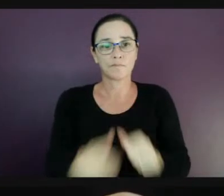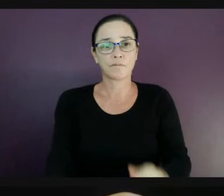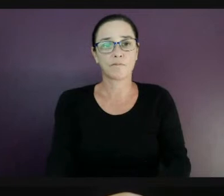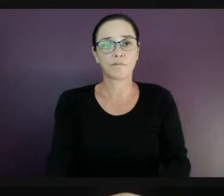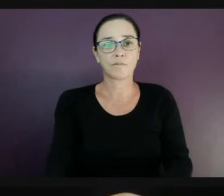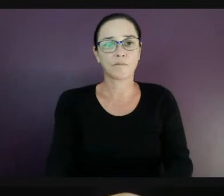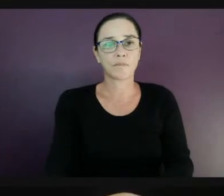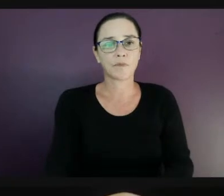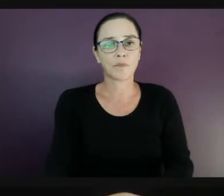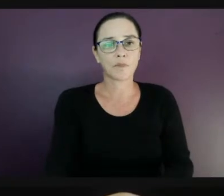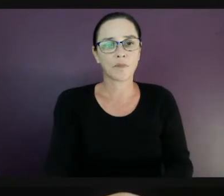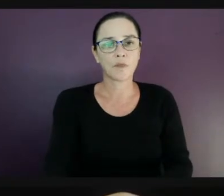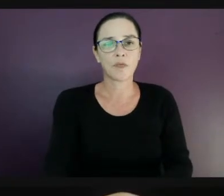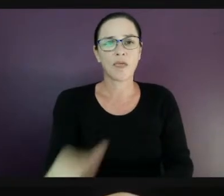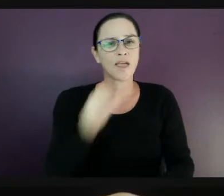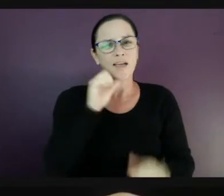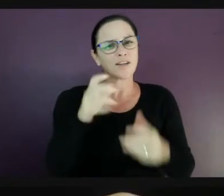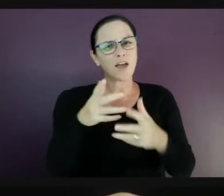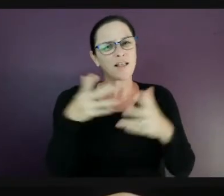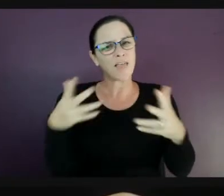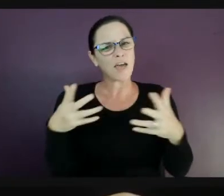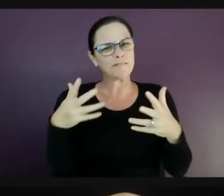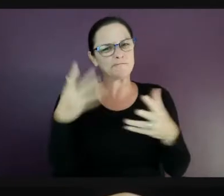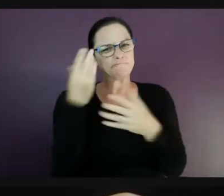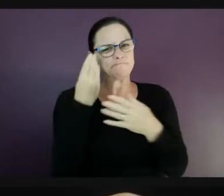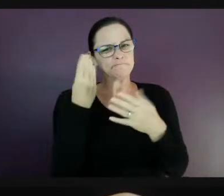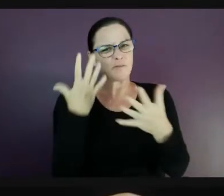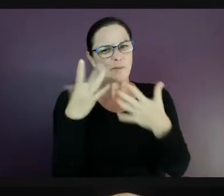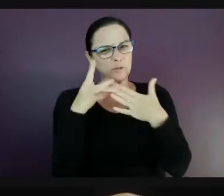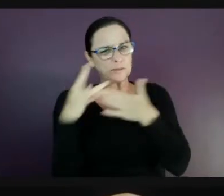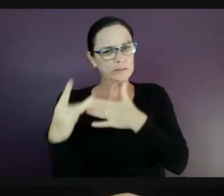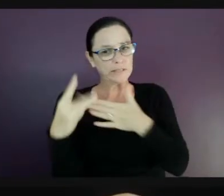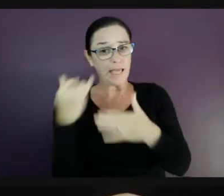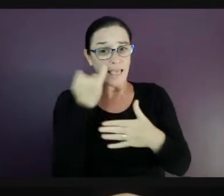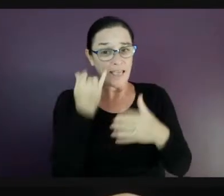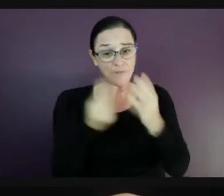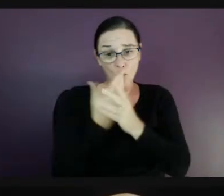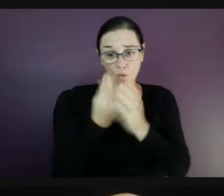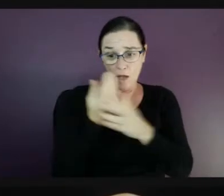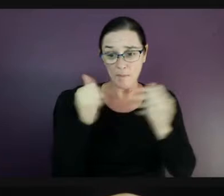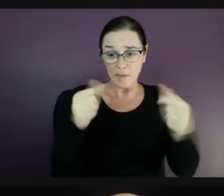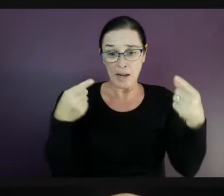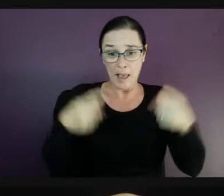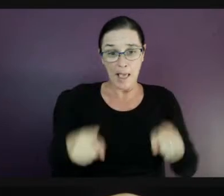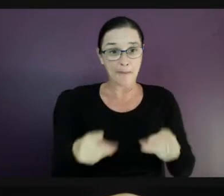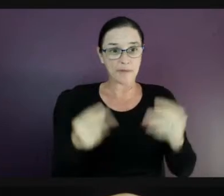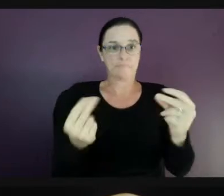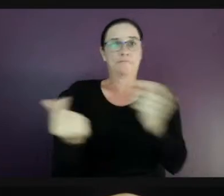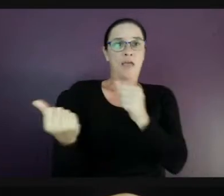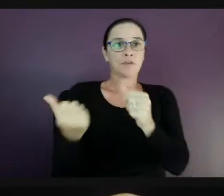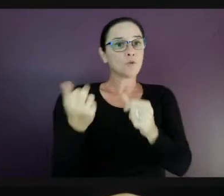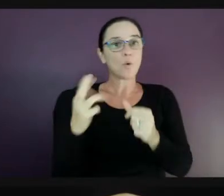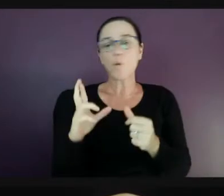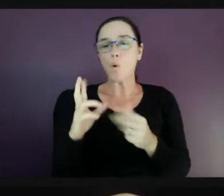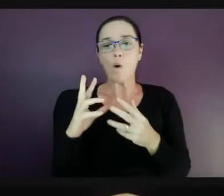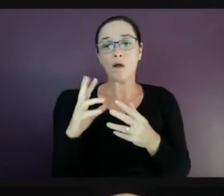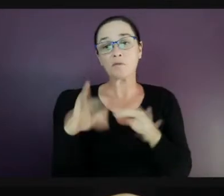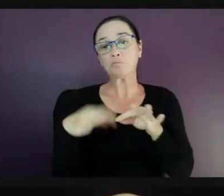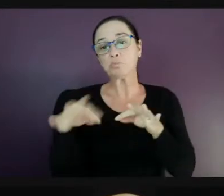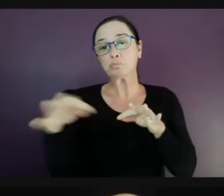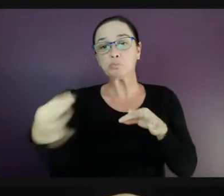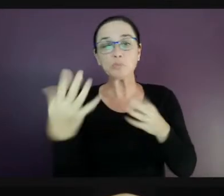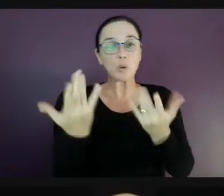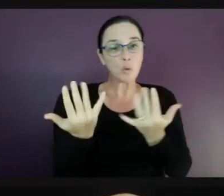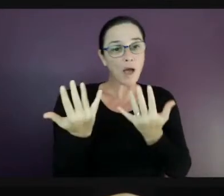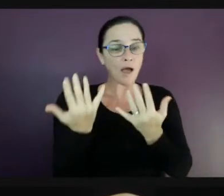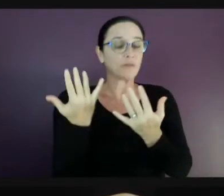guidance exactly what's going to happen. It could erupt, it could not erupt. If it erupts, it could happen quickly. It could also not erupt for a long time. So it's really hard. They're trying to